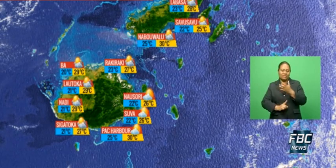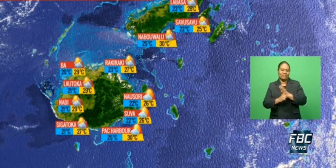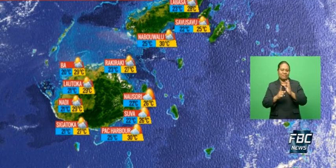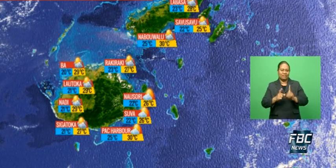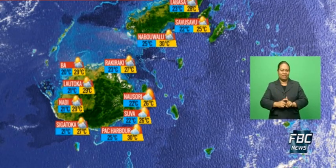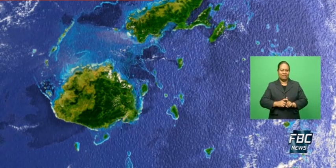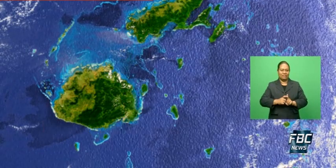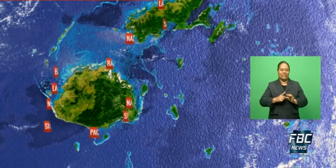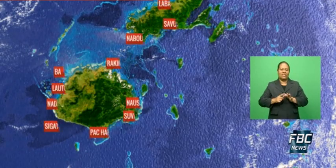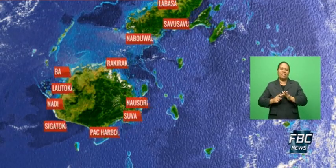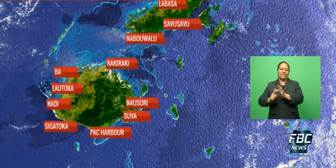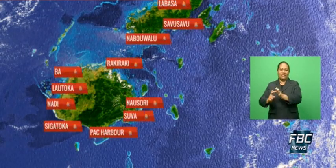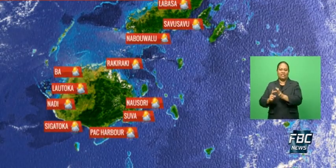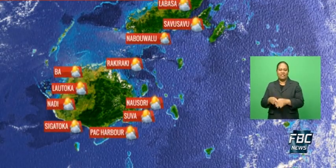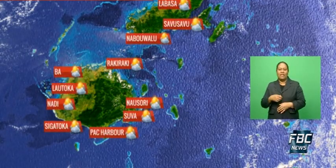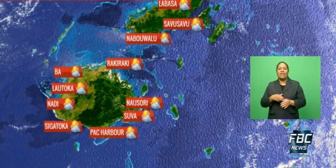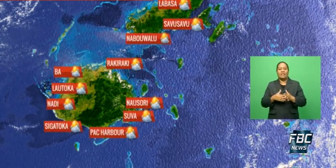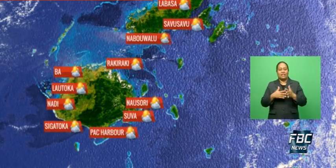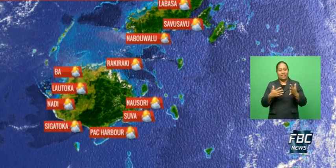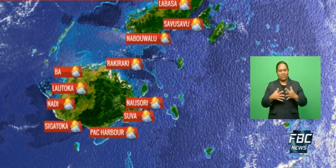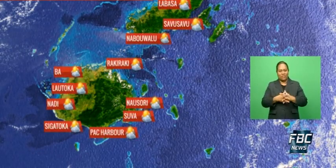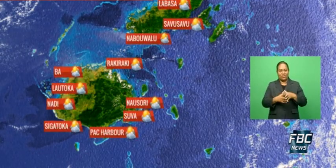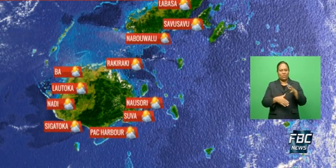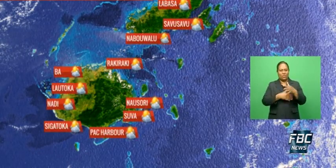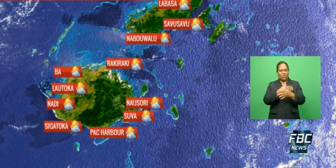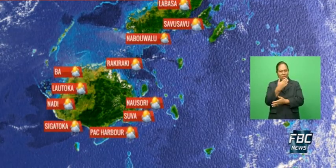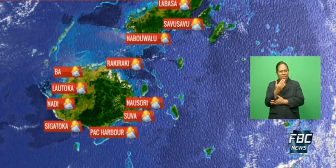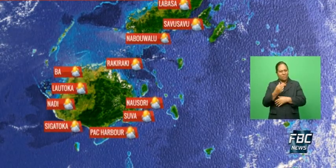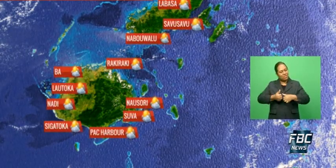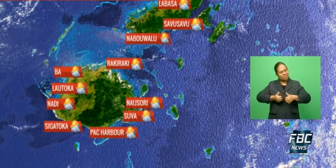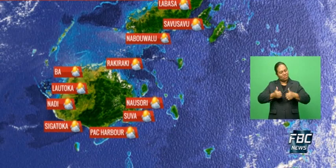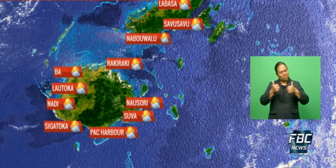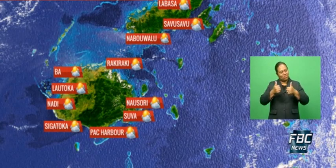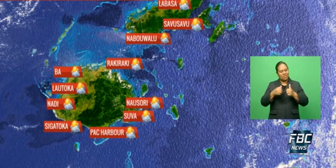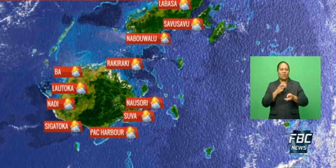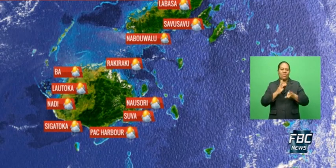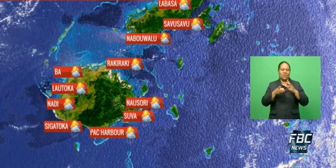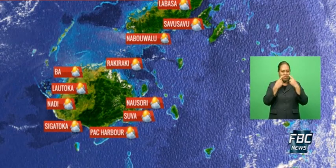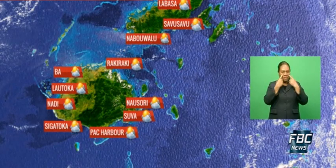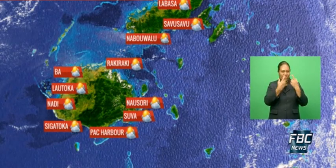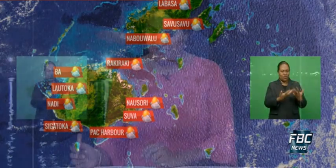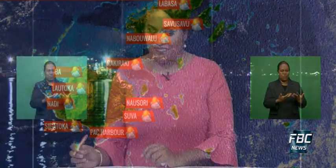further outlook, we're looking further on to Wednesday. Expect the good weather to continue.